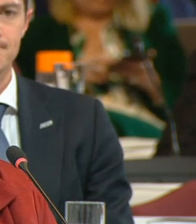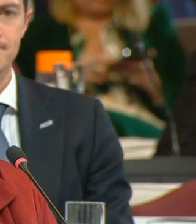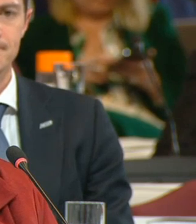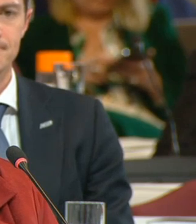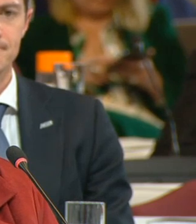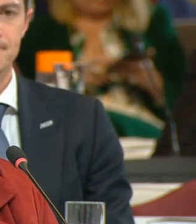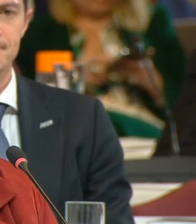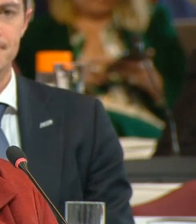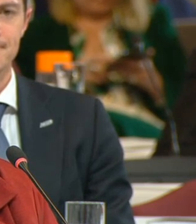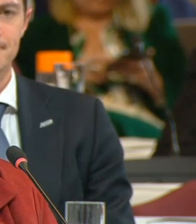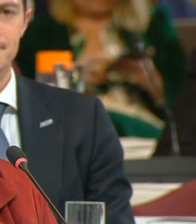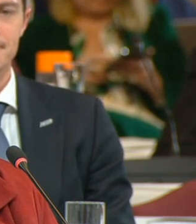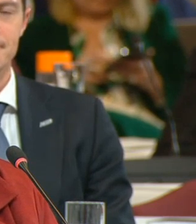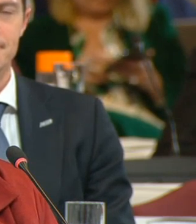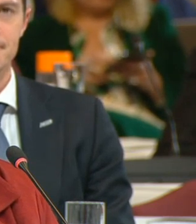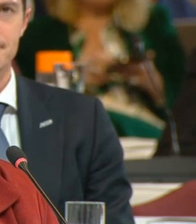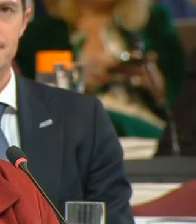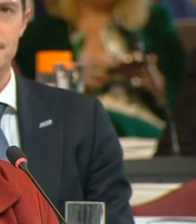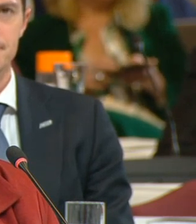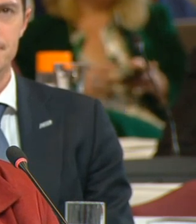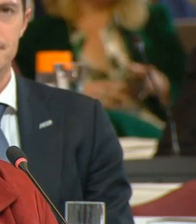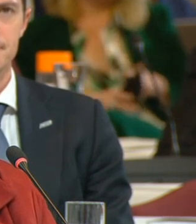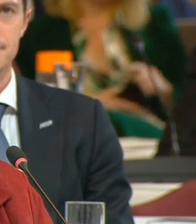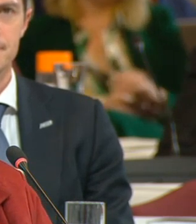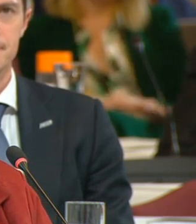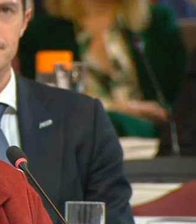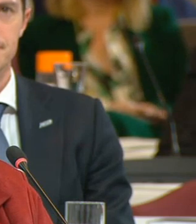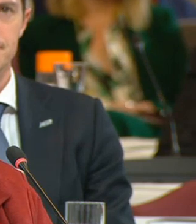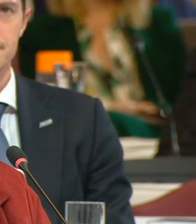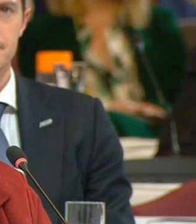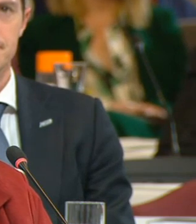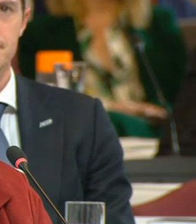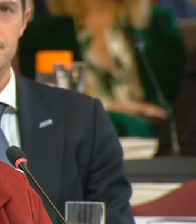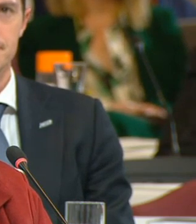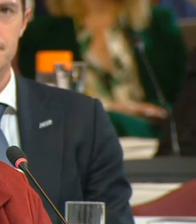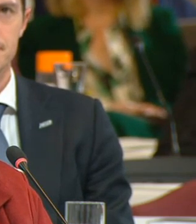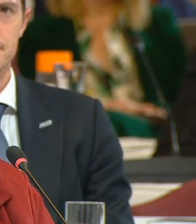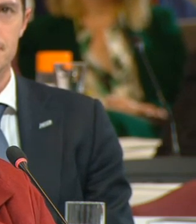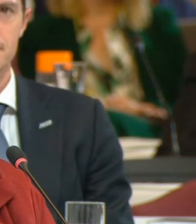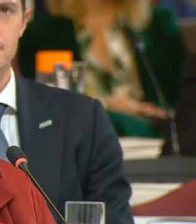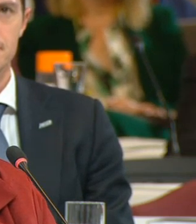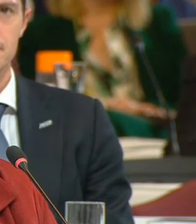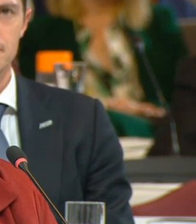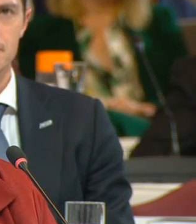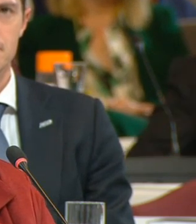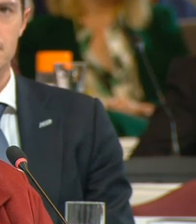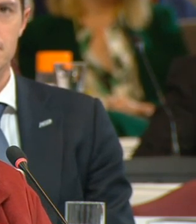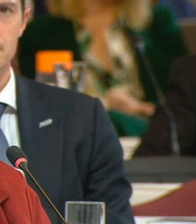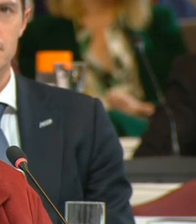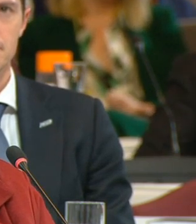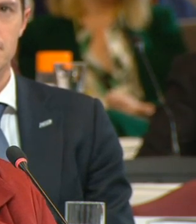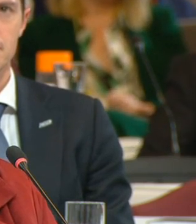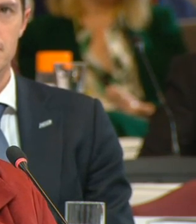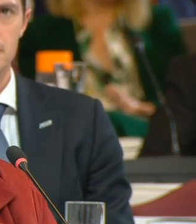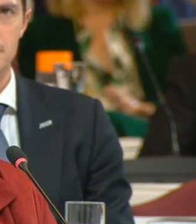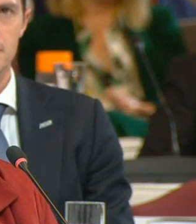action I would like to have tangible outcomes to report back to the fascination Summit on what these jobs and School